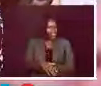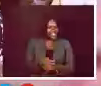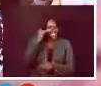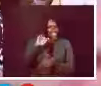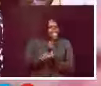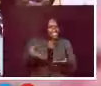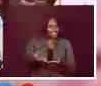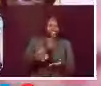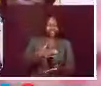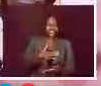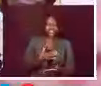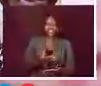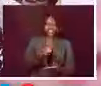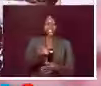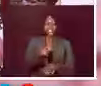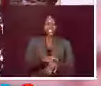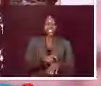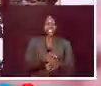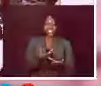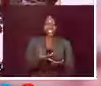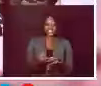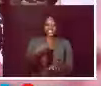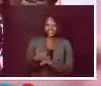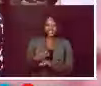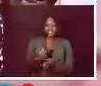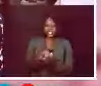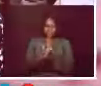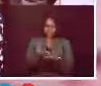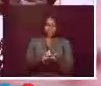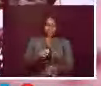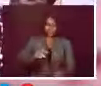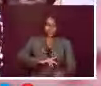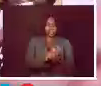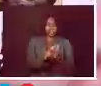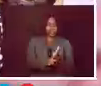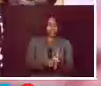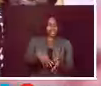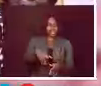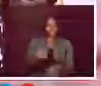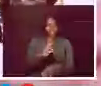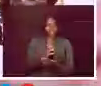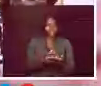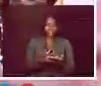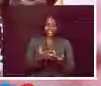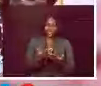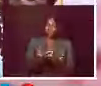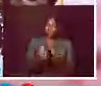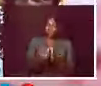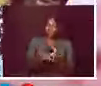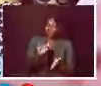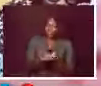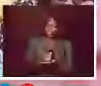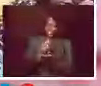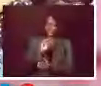Even when they are in a tight corner, they would down open the standing orders and try a certain interpretation for survival. It won't work this